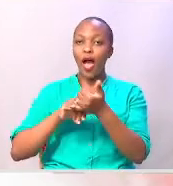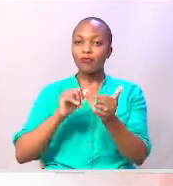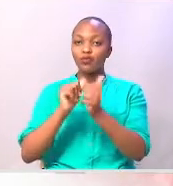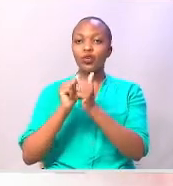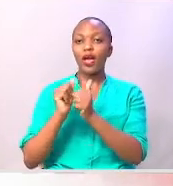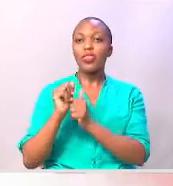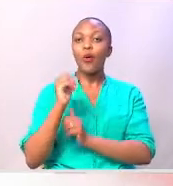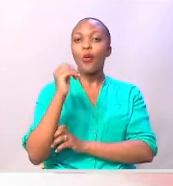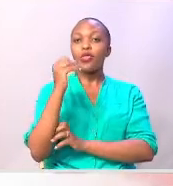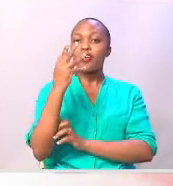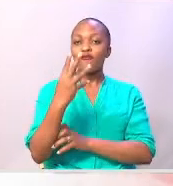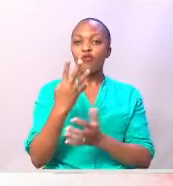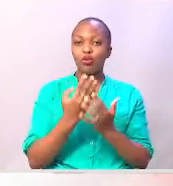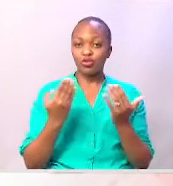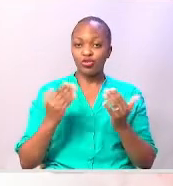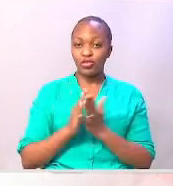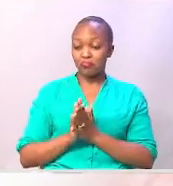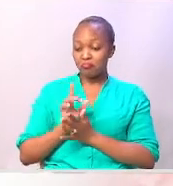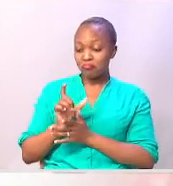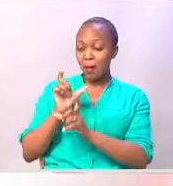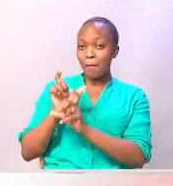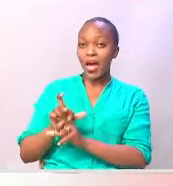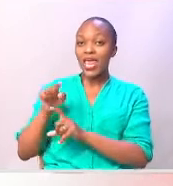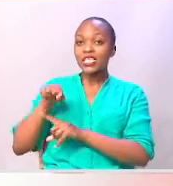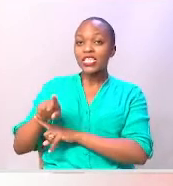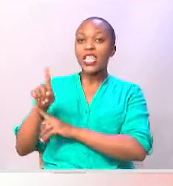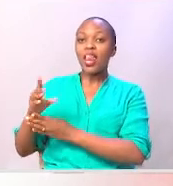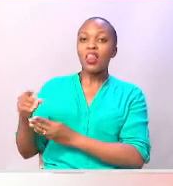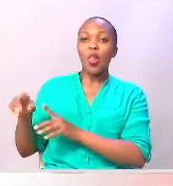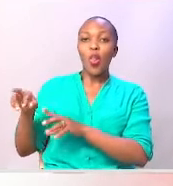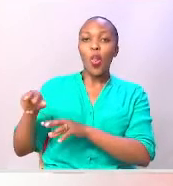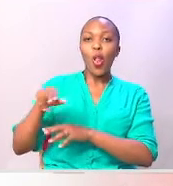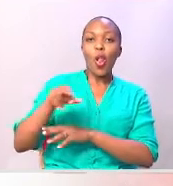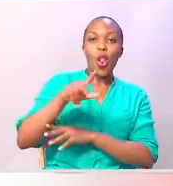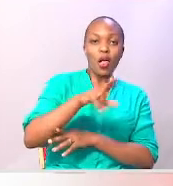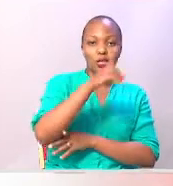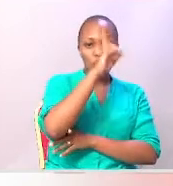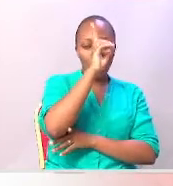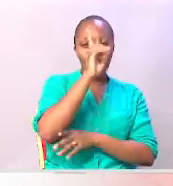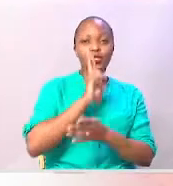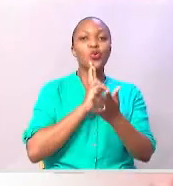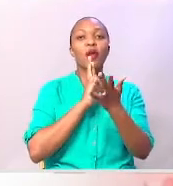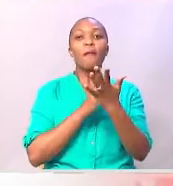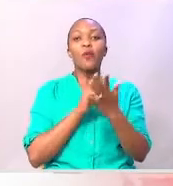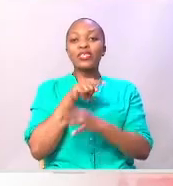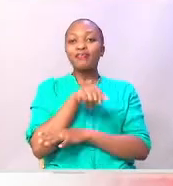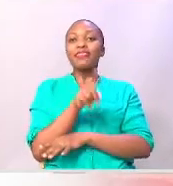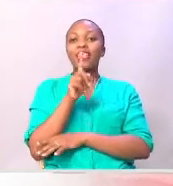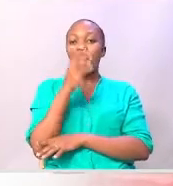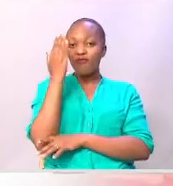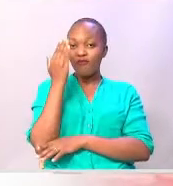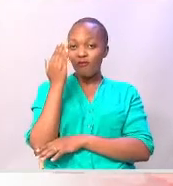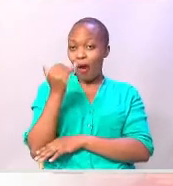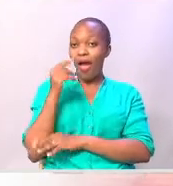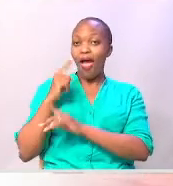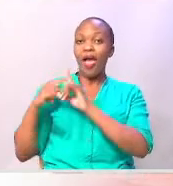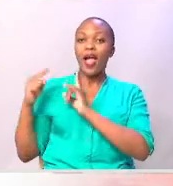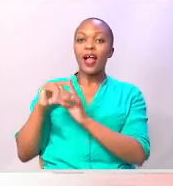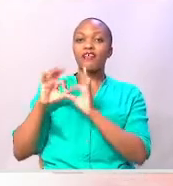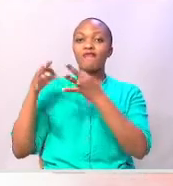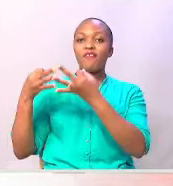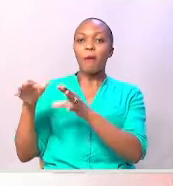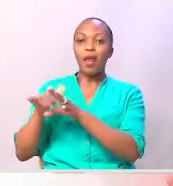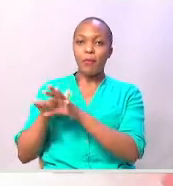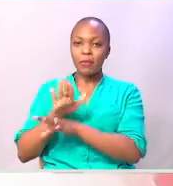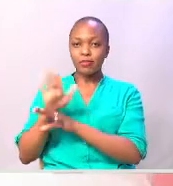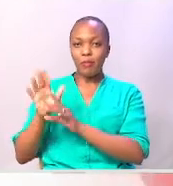Njuki surrendered himself to Kirinyaga police station, where he confessed to killing his family members. Our senior reporter Sharon